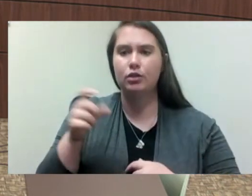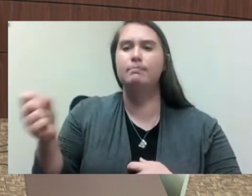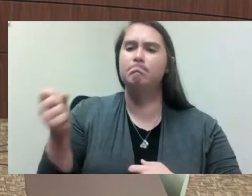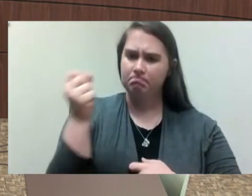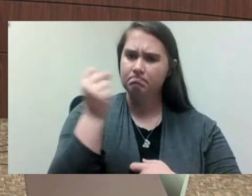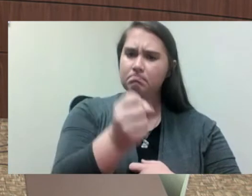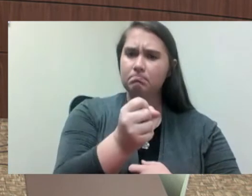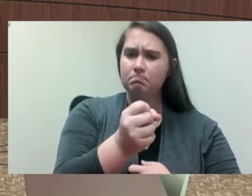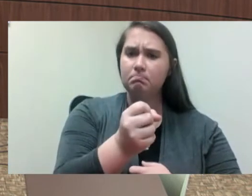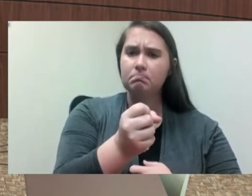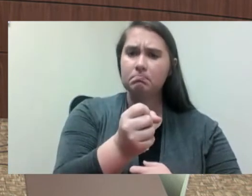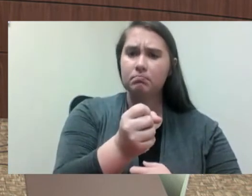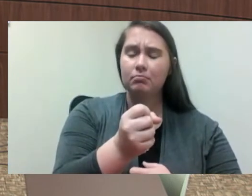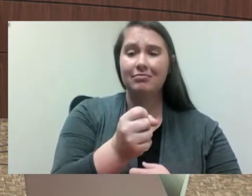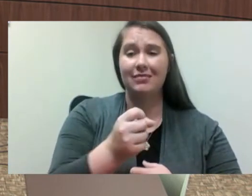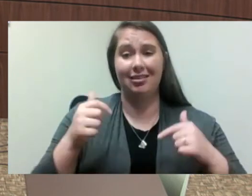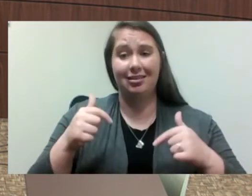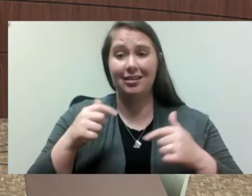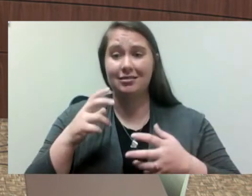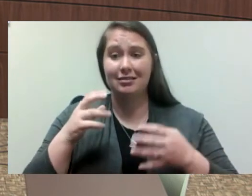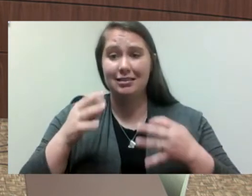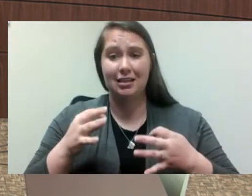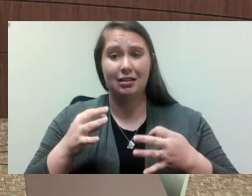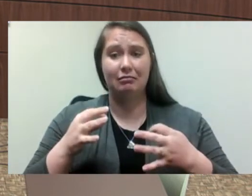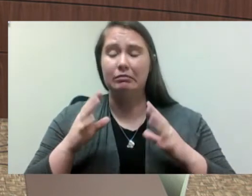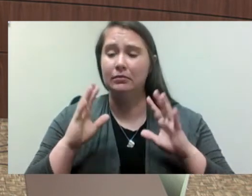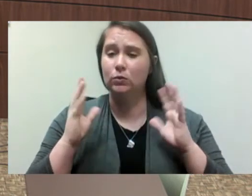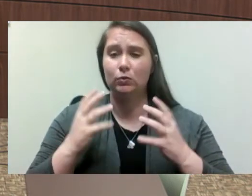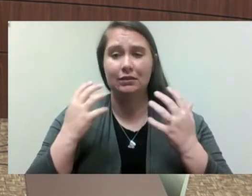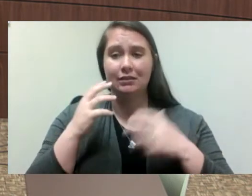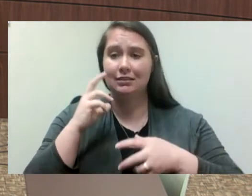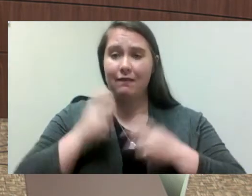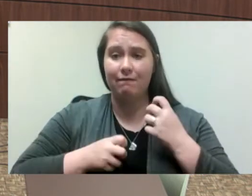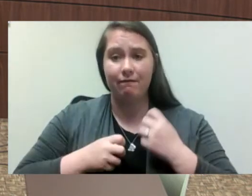And it's a very tough decision.